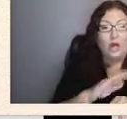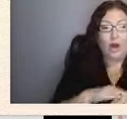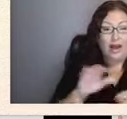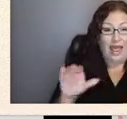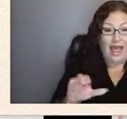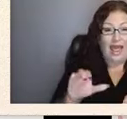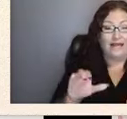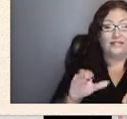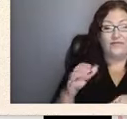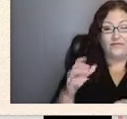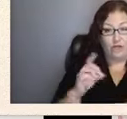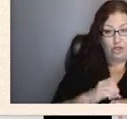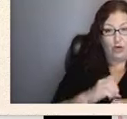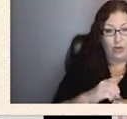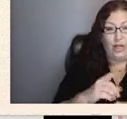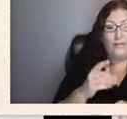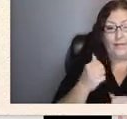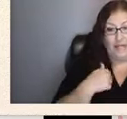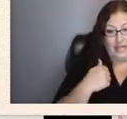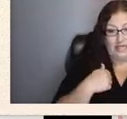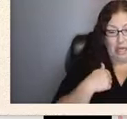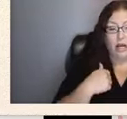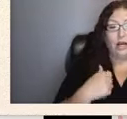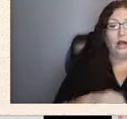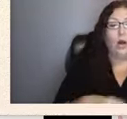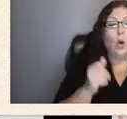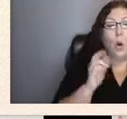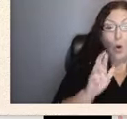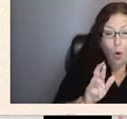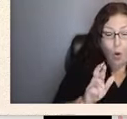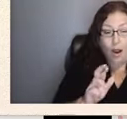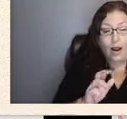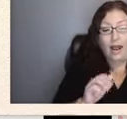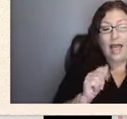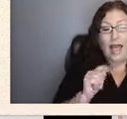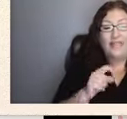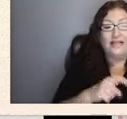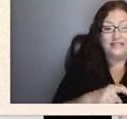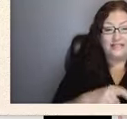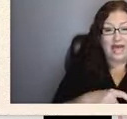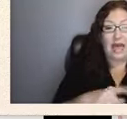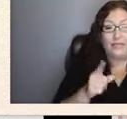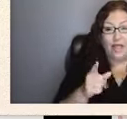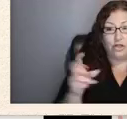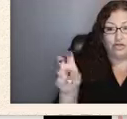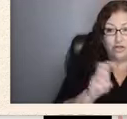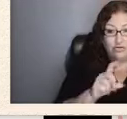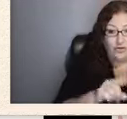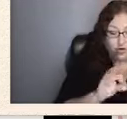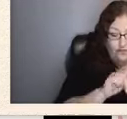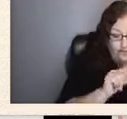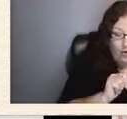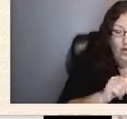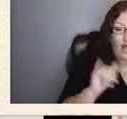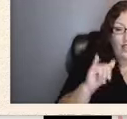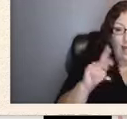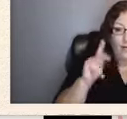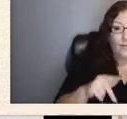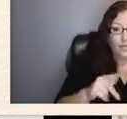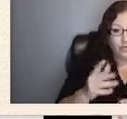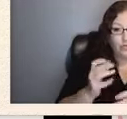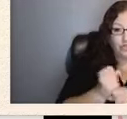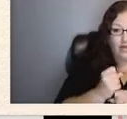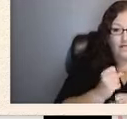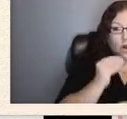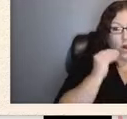member, and at the time of the service member's transfer to Florida, the individual was receiving home and community-based